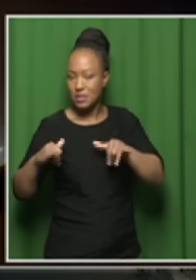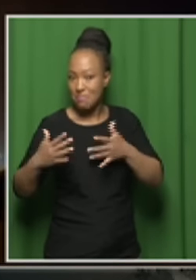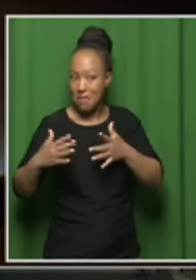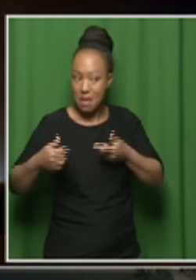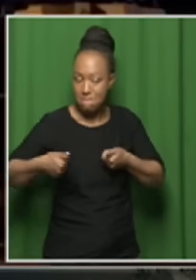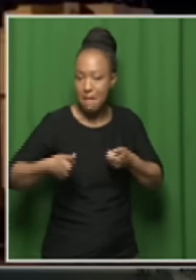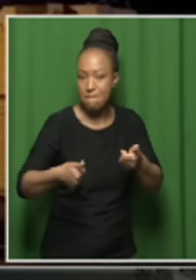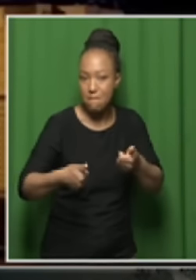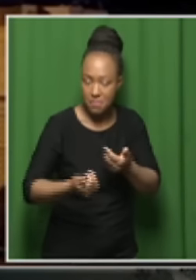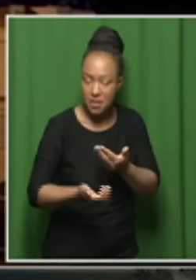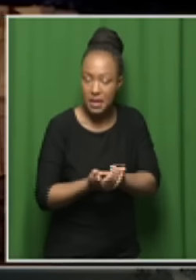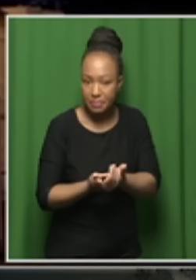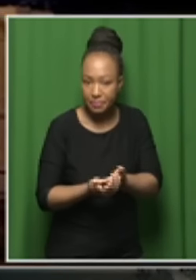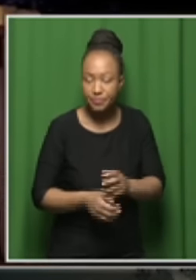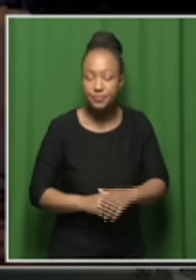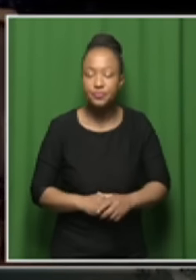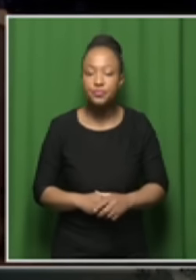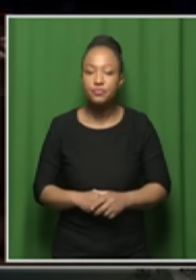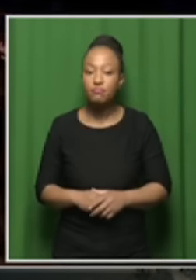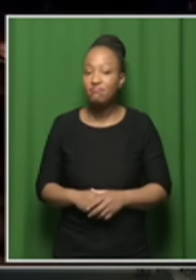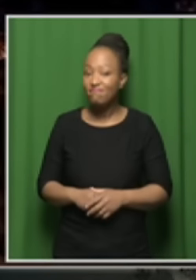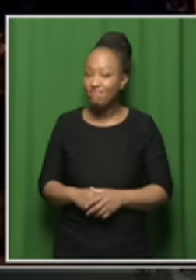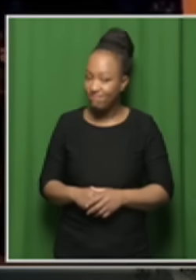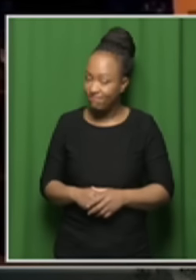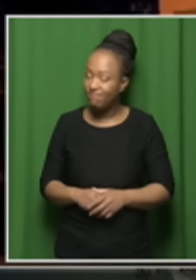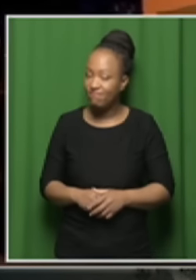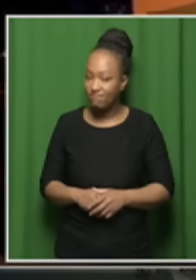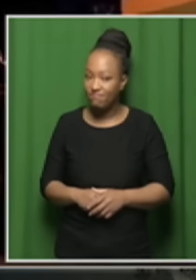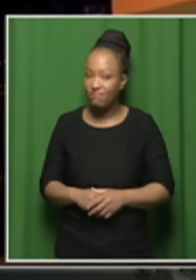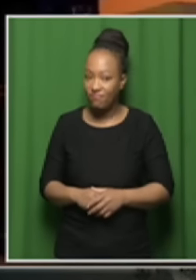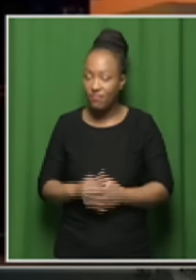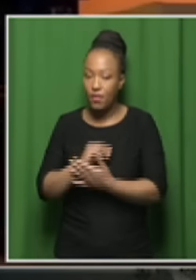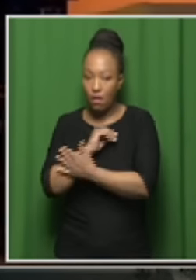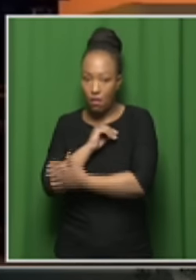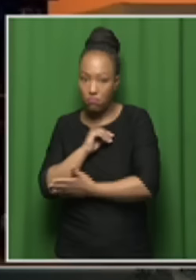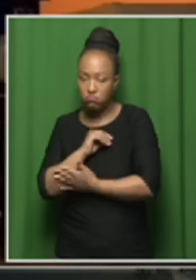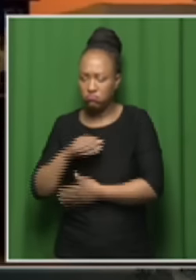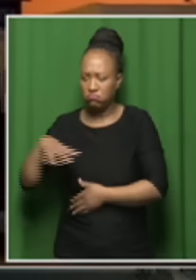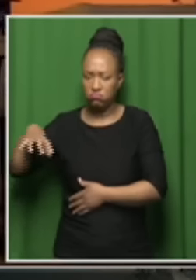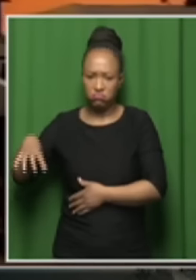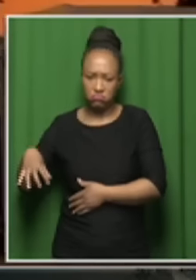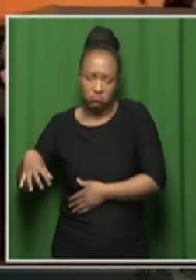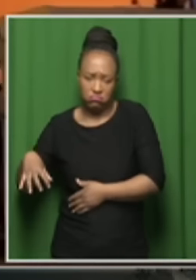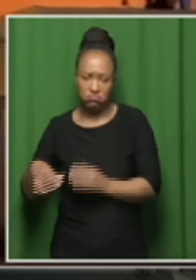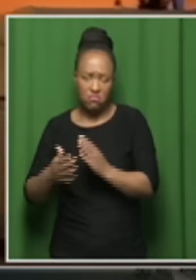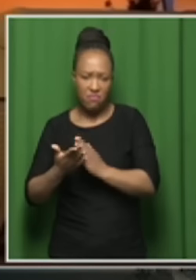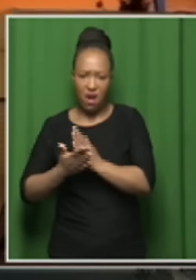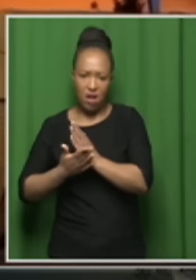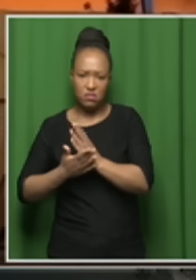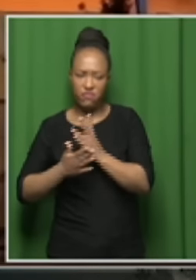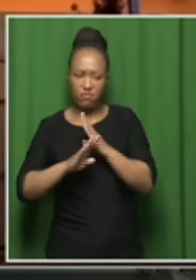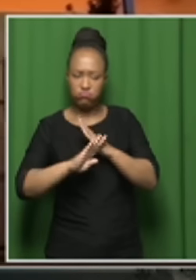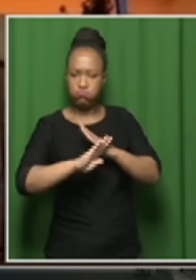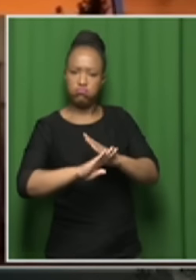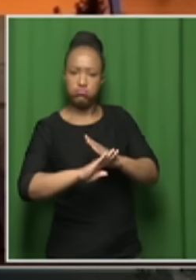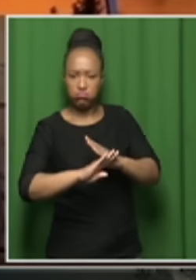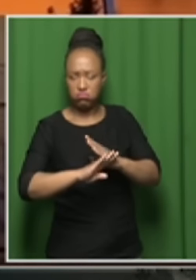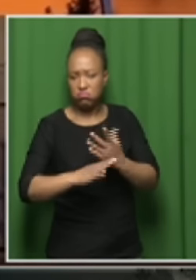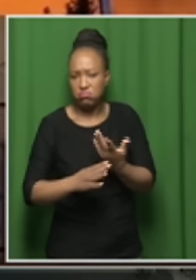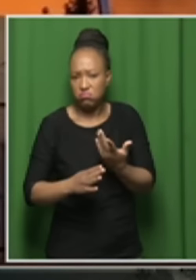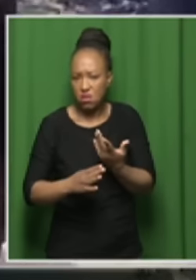course, Iran will assert its right to self-defense, right? Something Israel is doing in relation